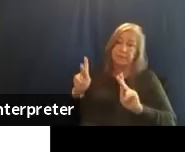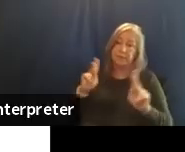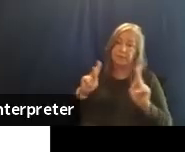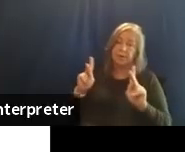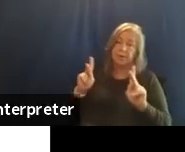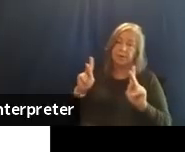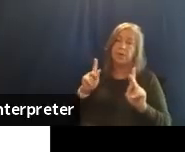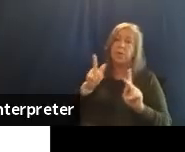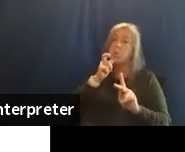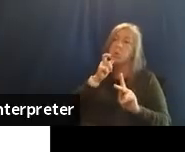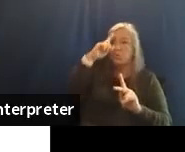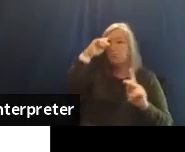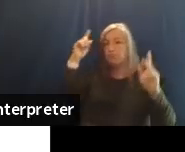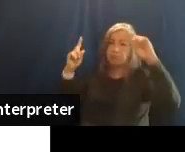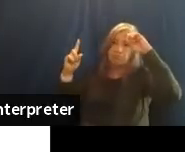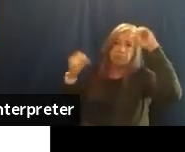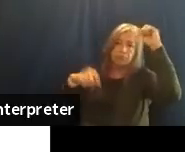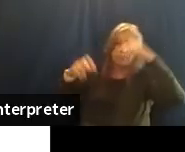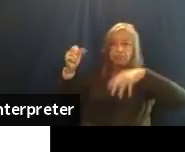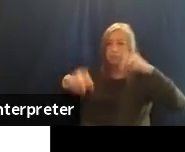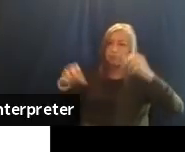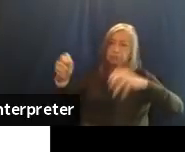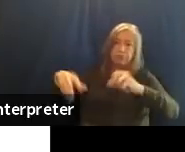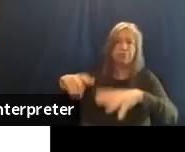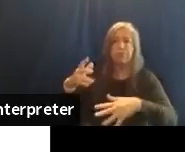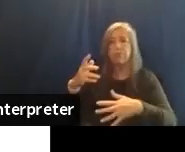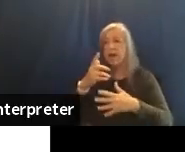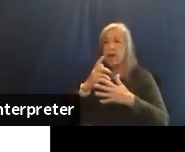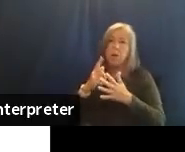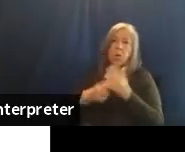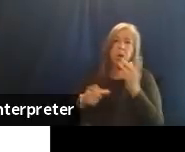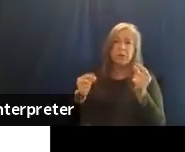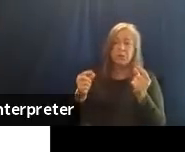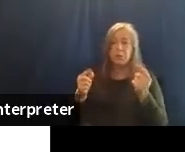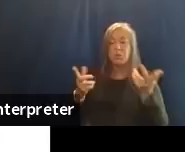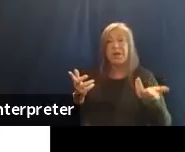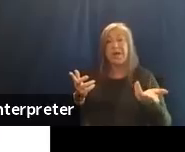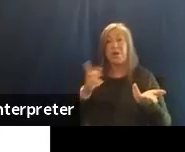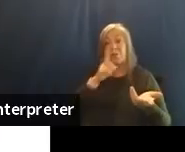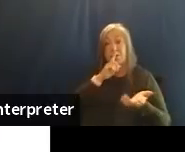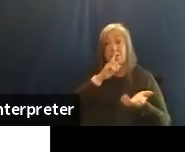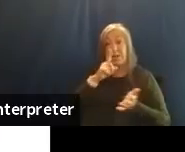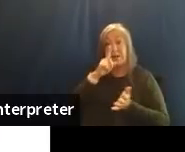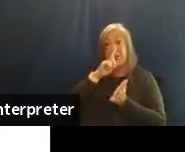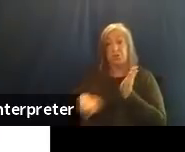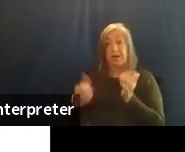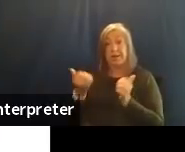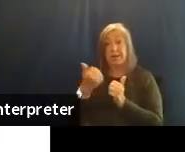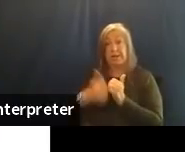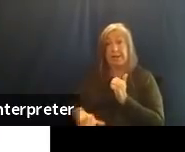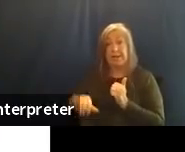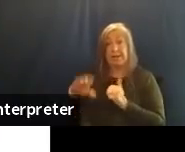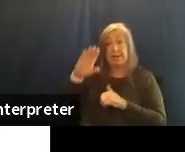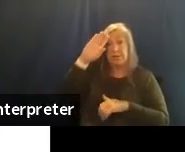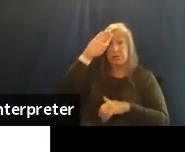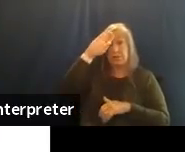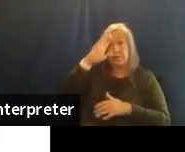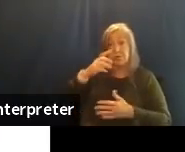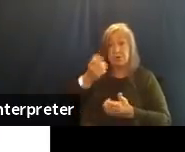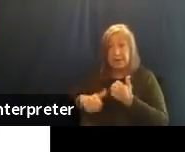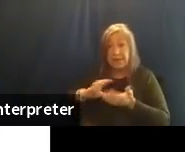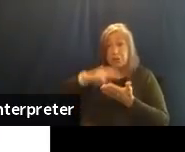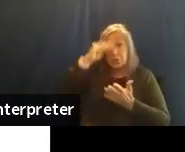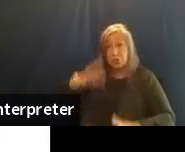quickly realized that doing this manually at the door, and when I say that, I mean checking the student's temperature and